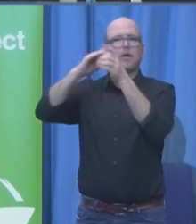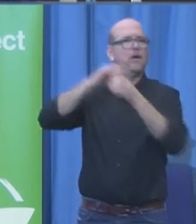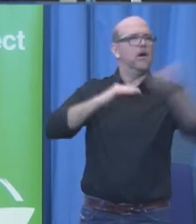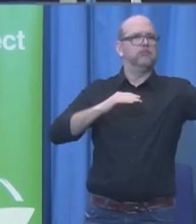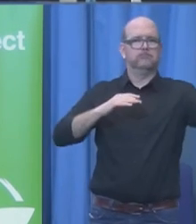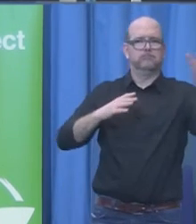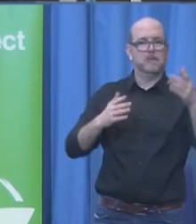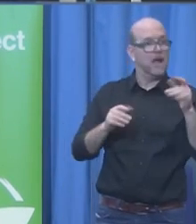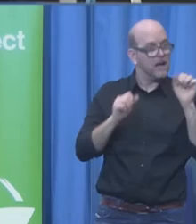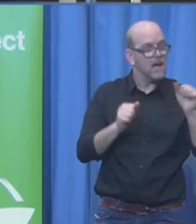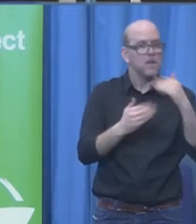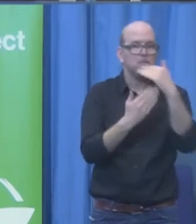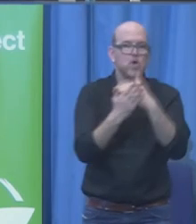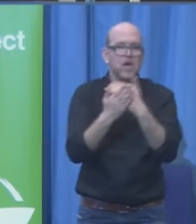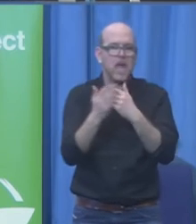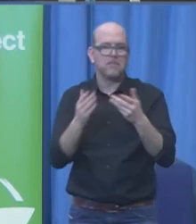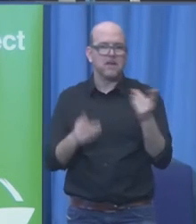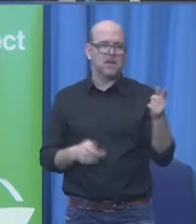to be